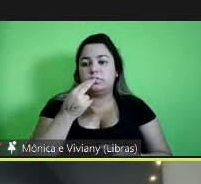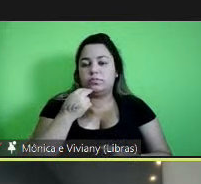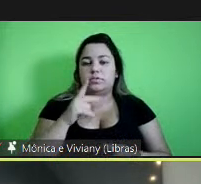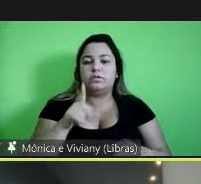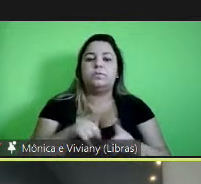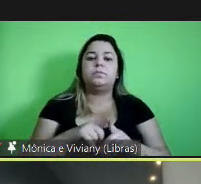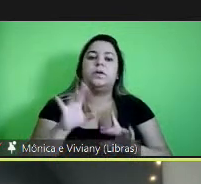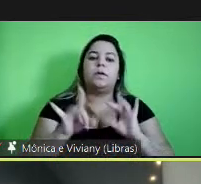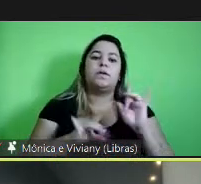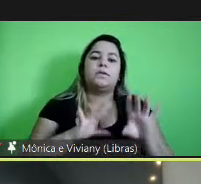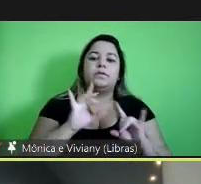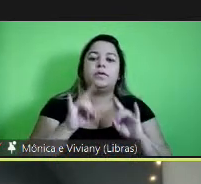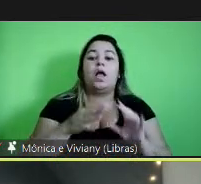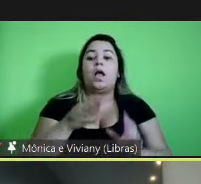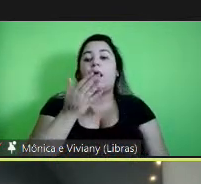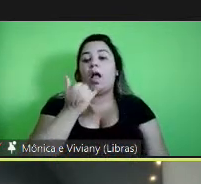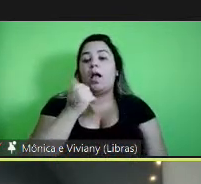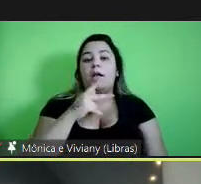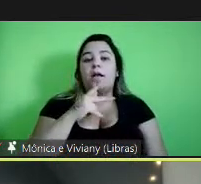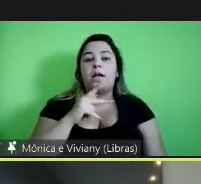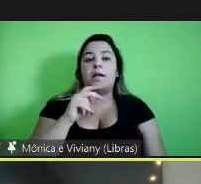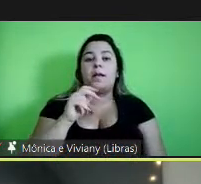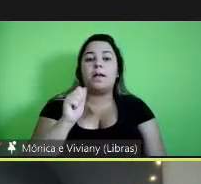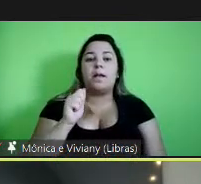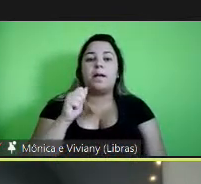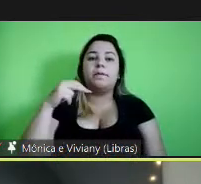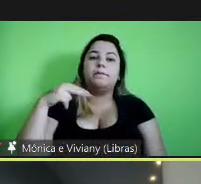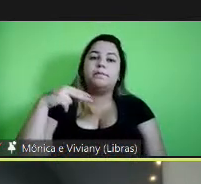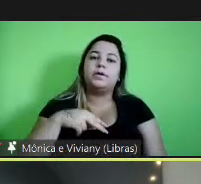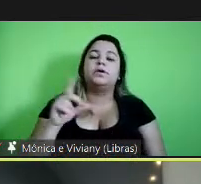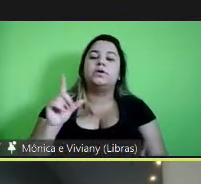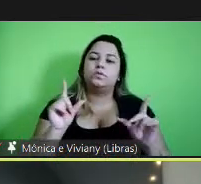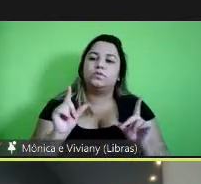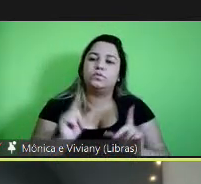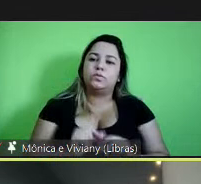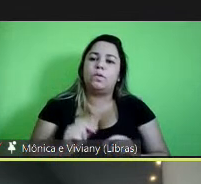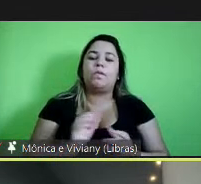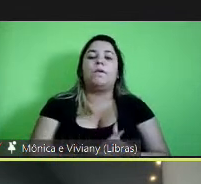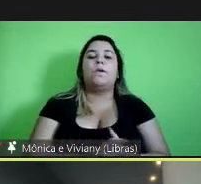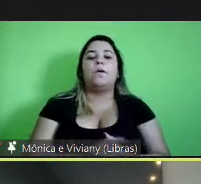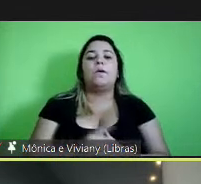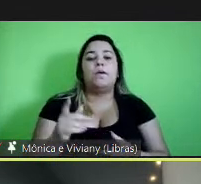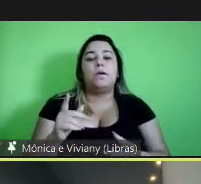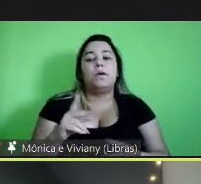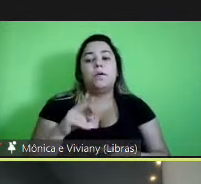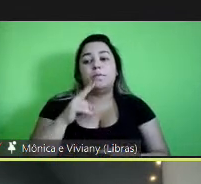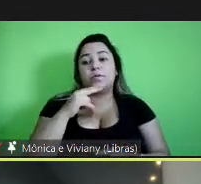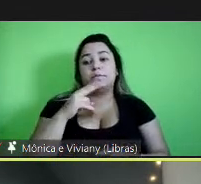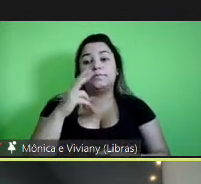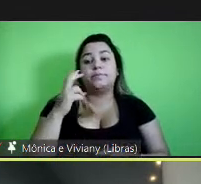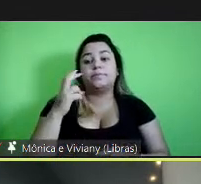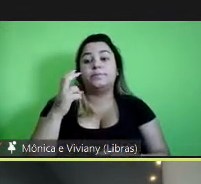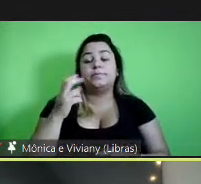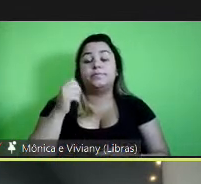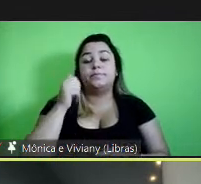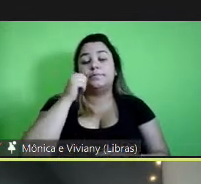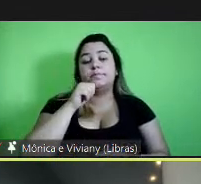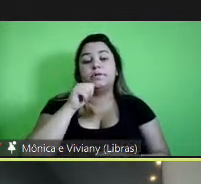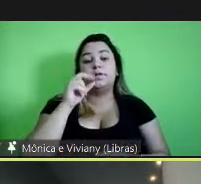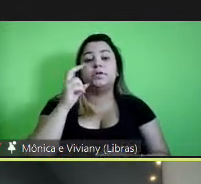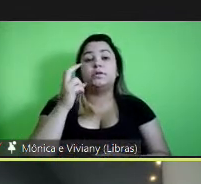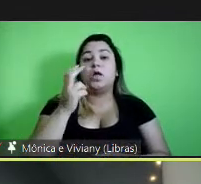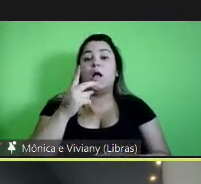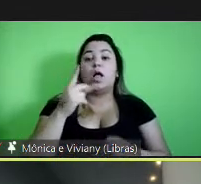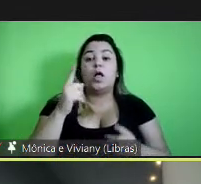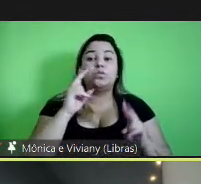And also the special health or special needs program, Bunker, that is the program that is the